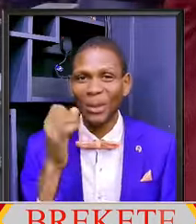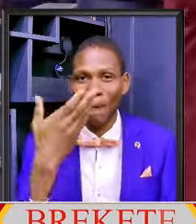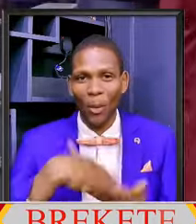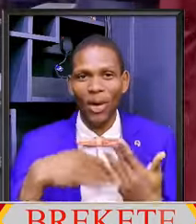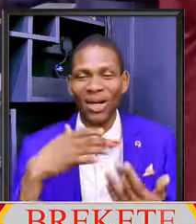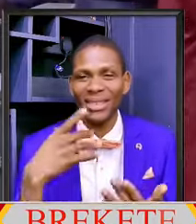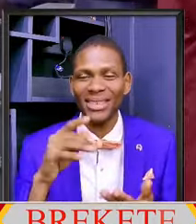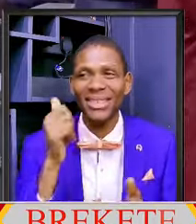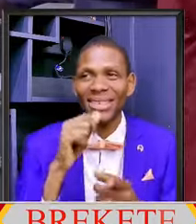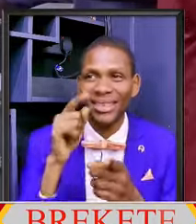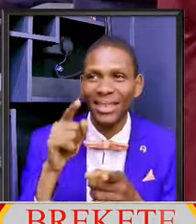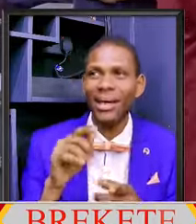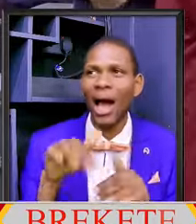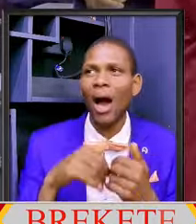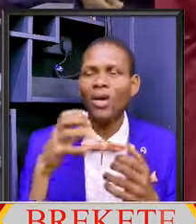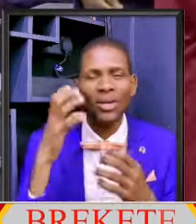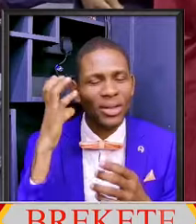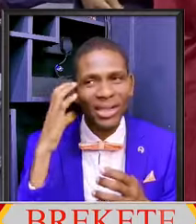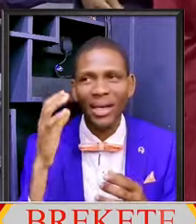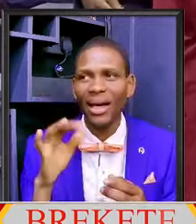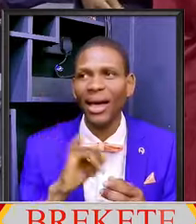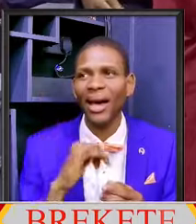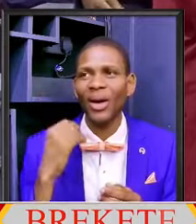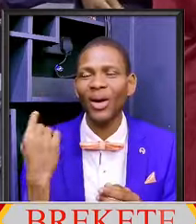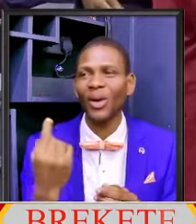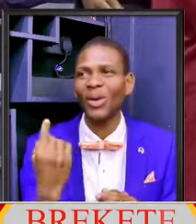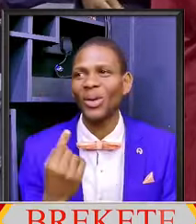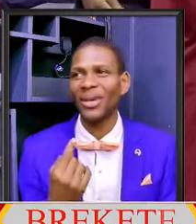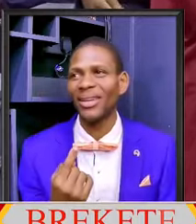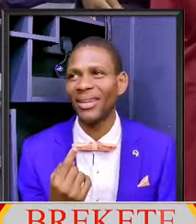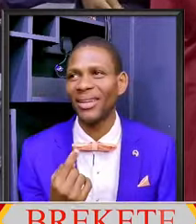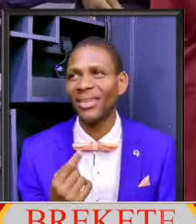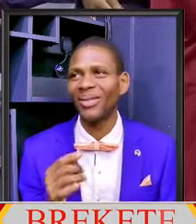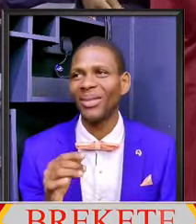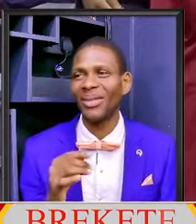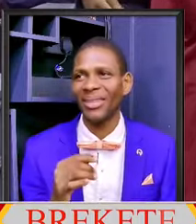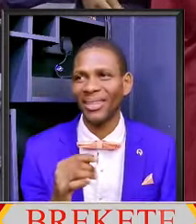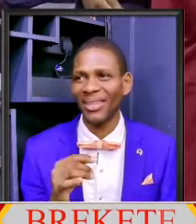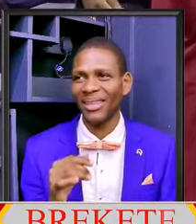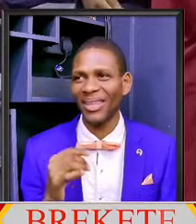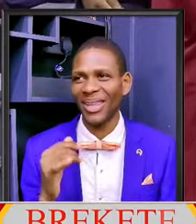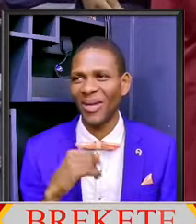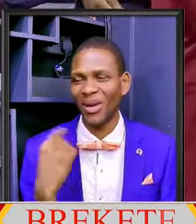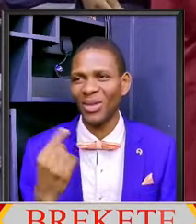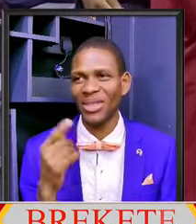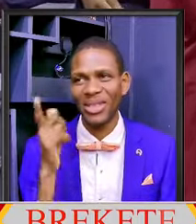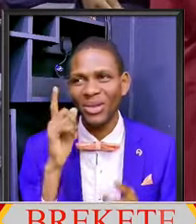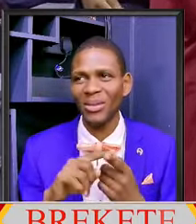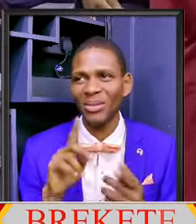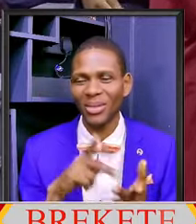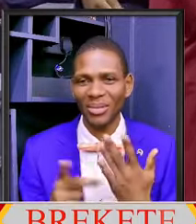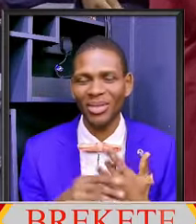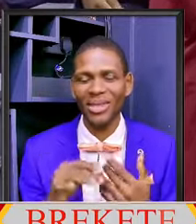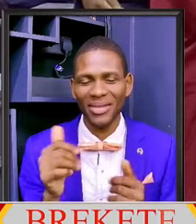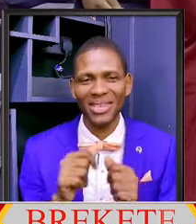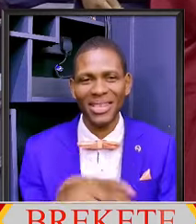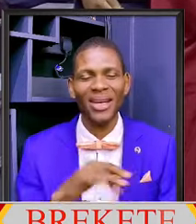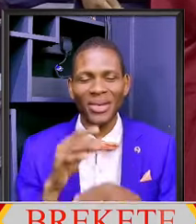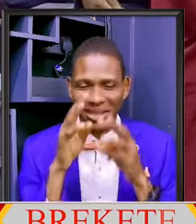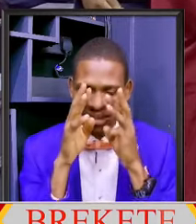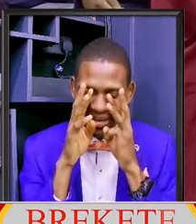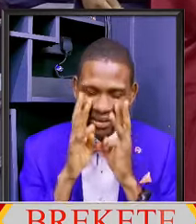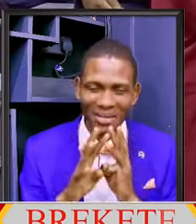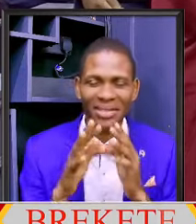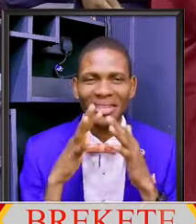So how you take here about waiting with they do? Come. The program every day. Mm-hmm. I will cry. I will